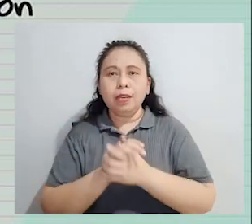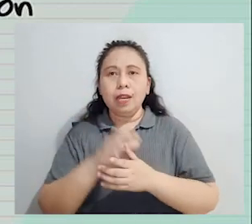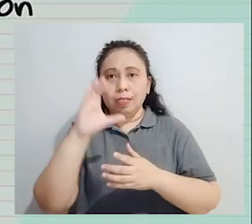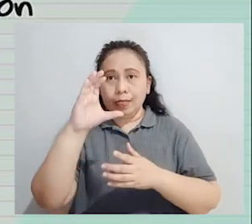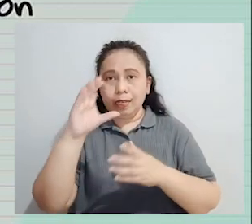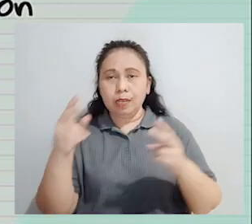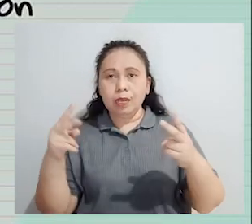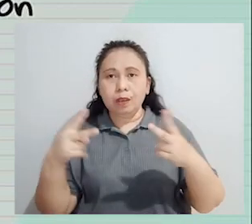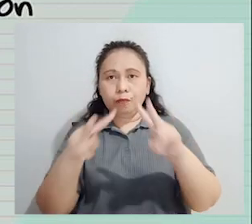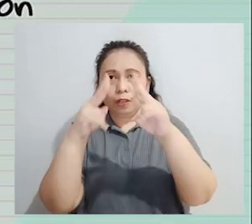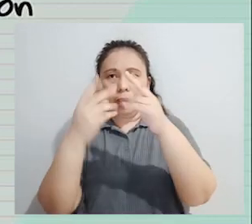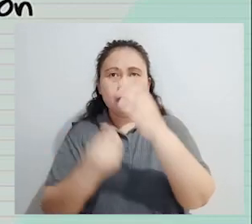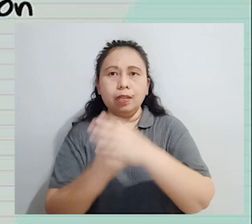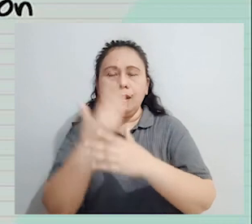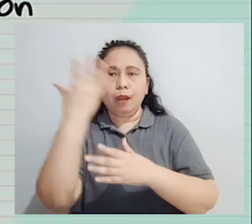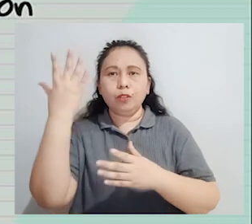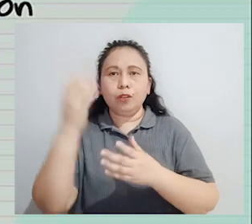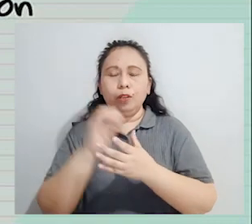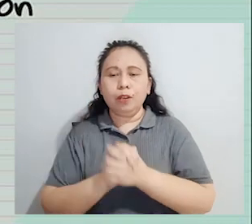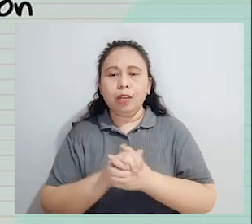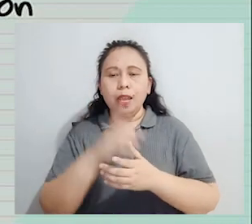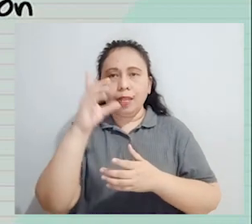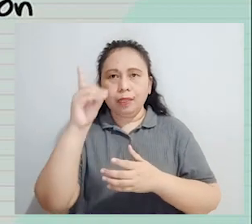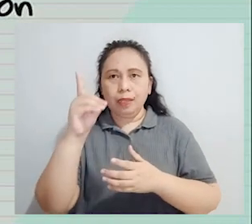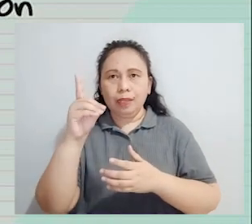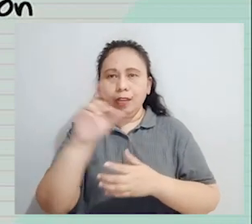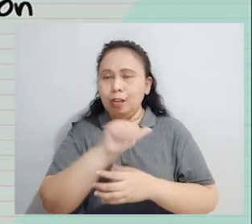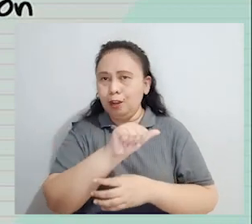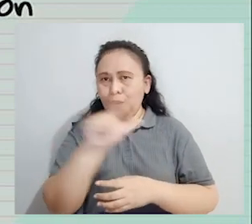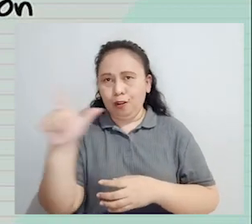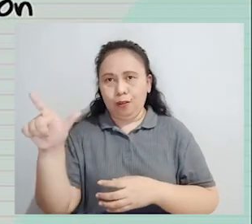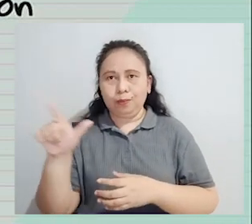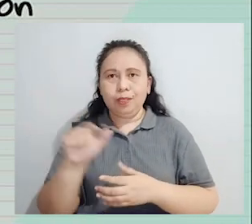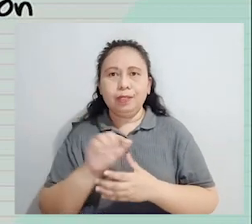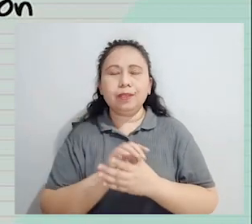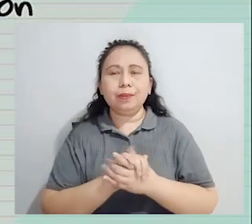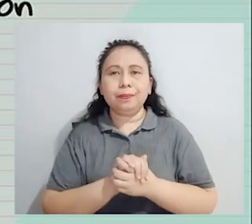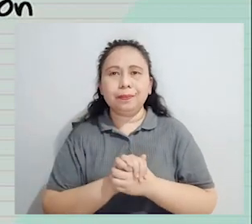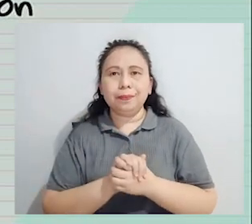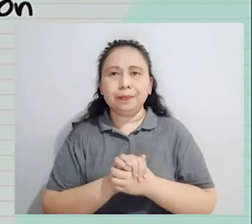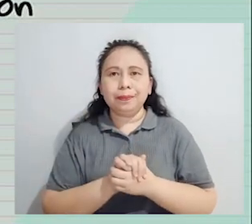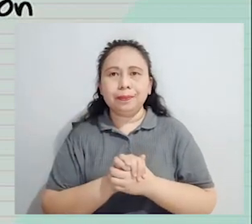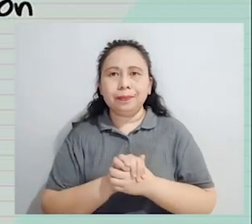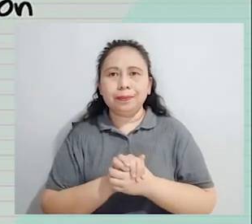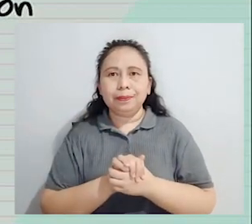C. Volcanic eruption. And D. All of this.